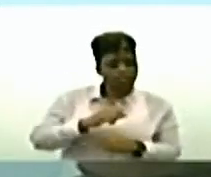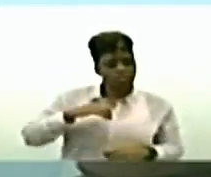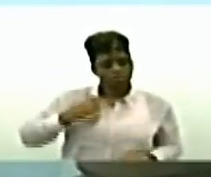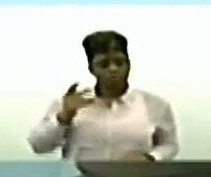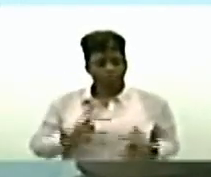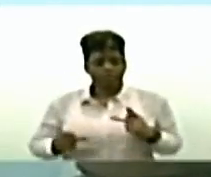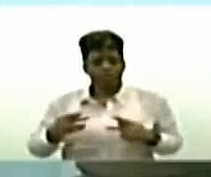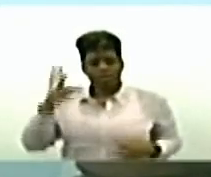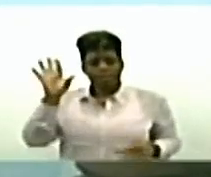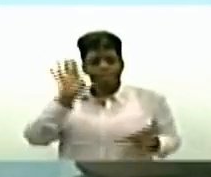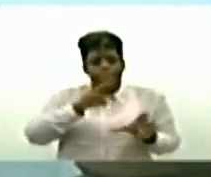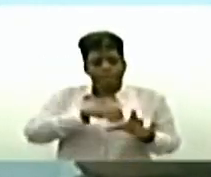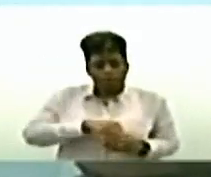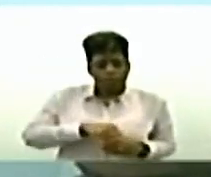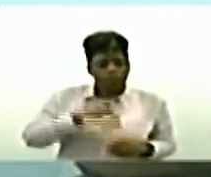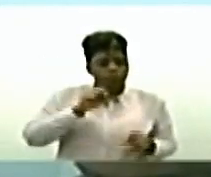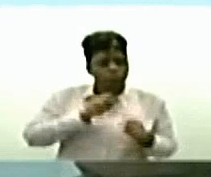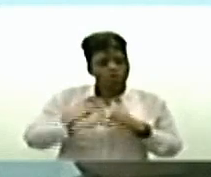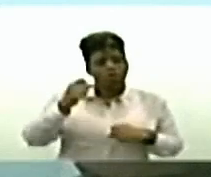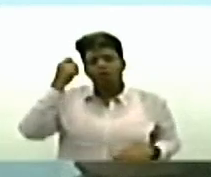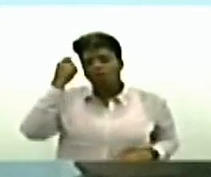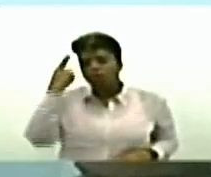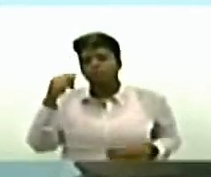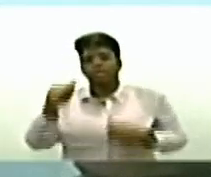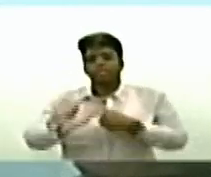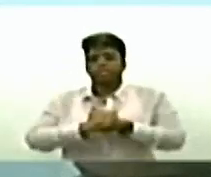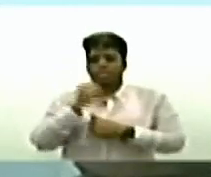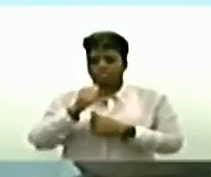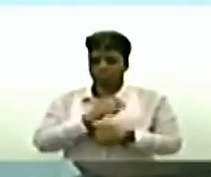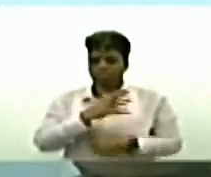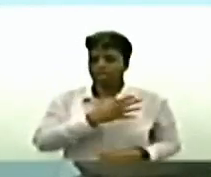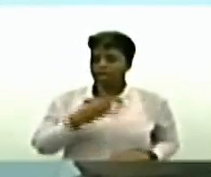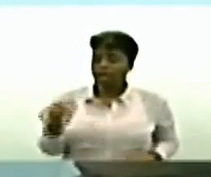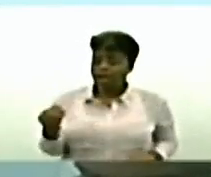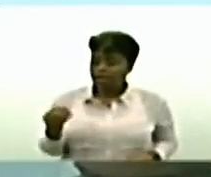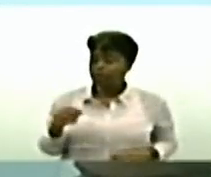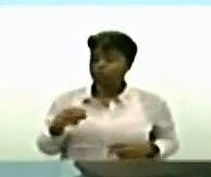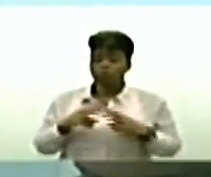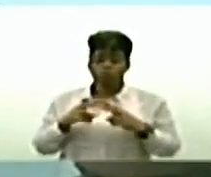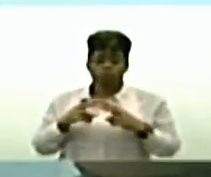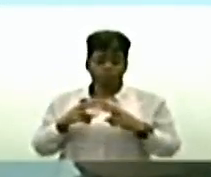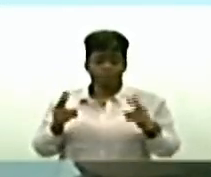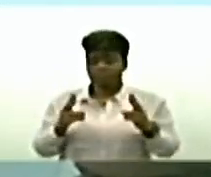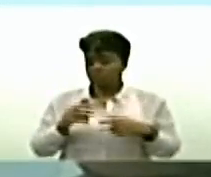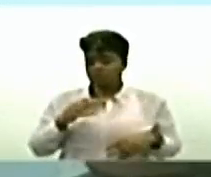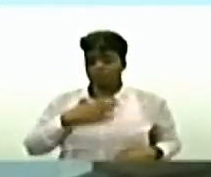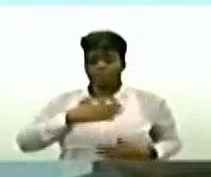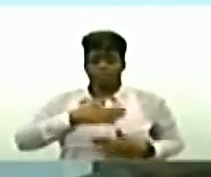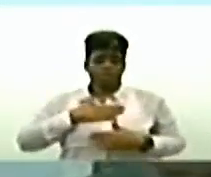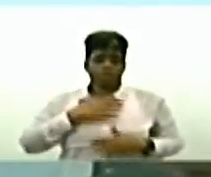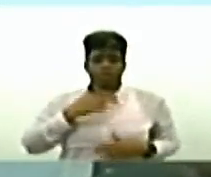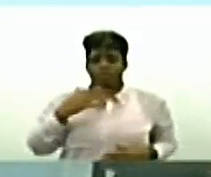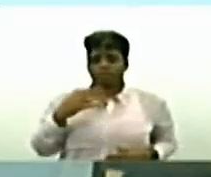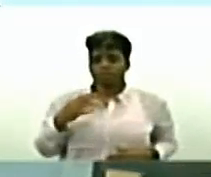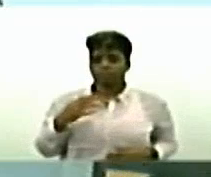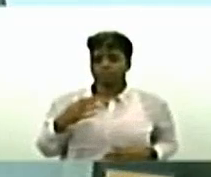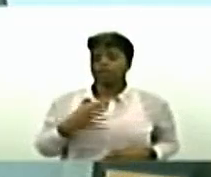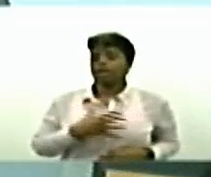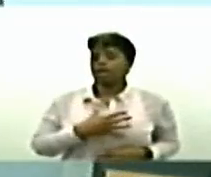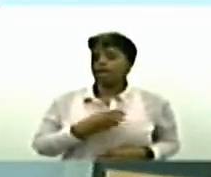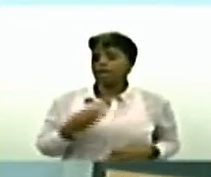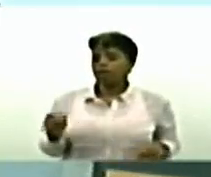dangers. And I was particularly pleased. I also, in